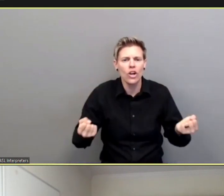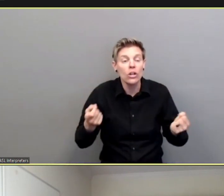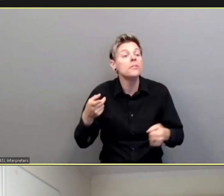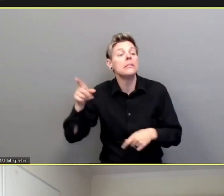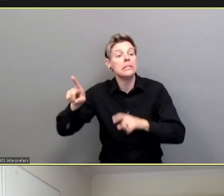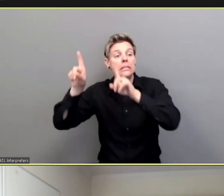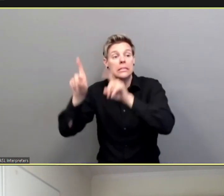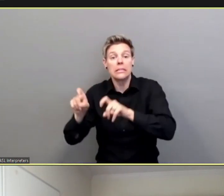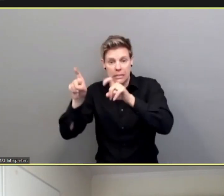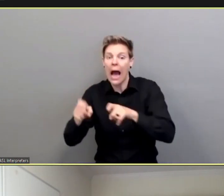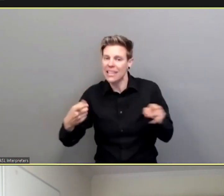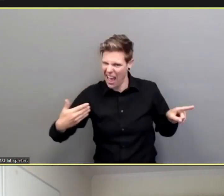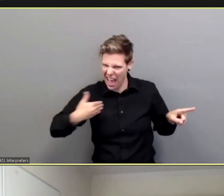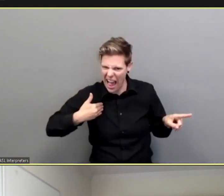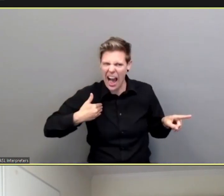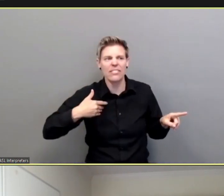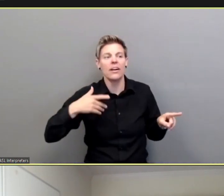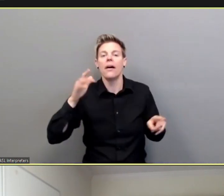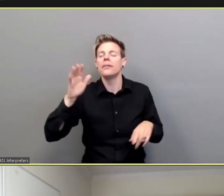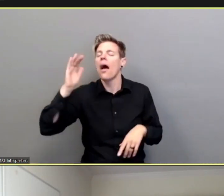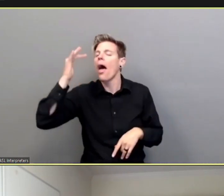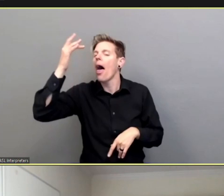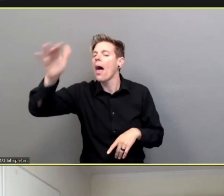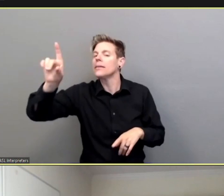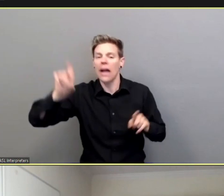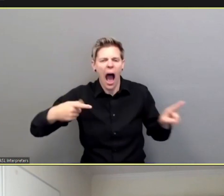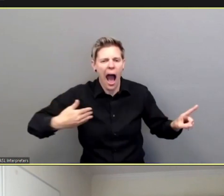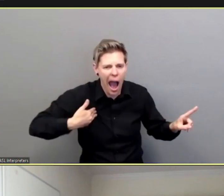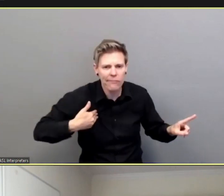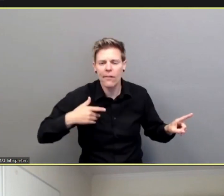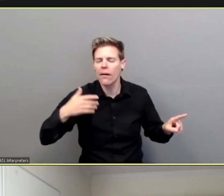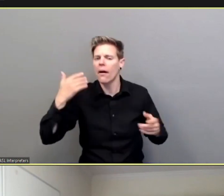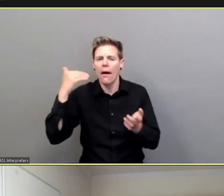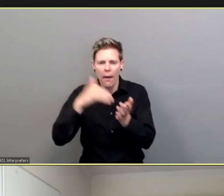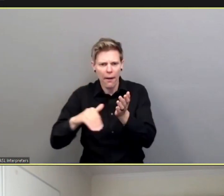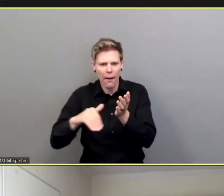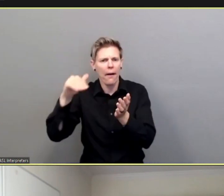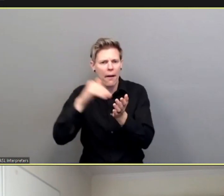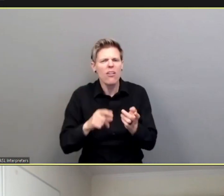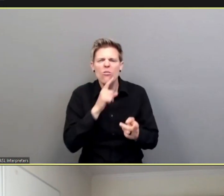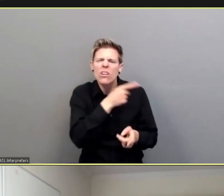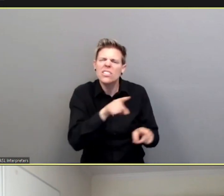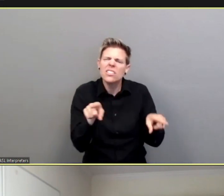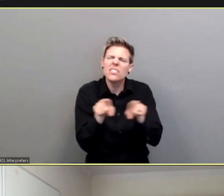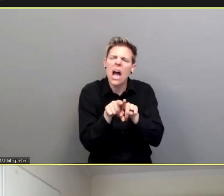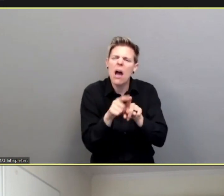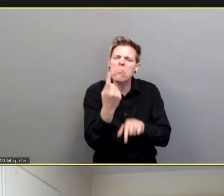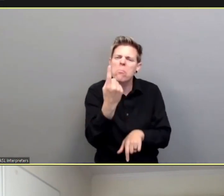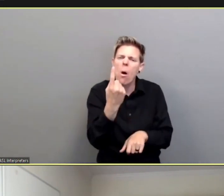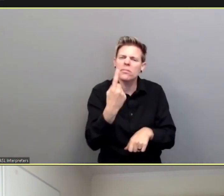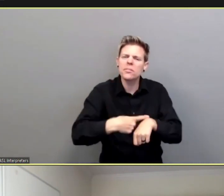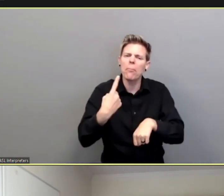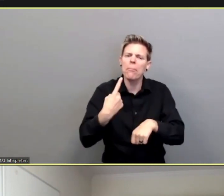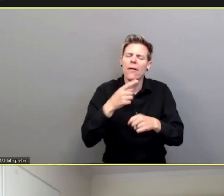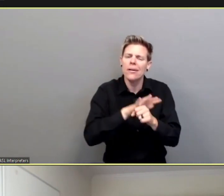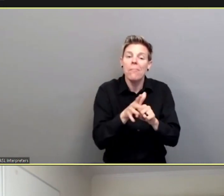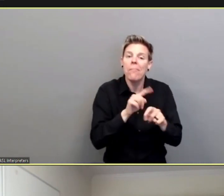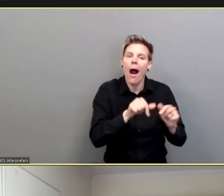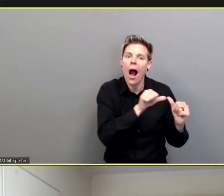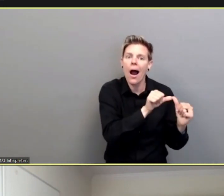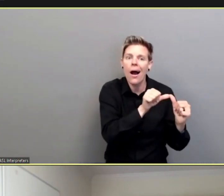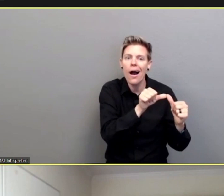is this a real infection, a real reinfection, or are we in fact just picking someone up